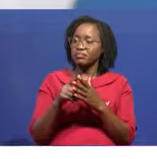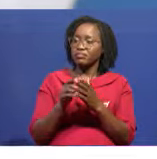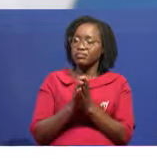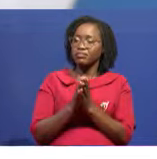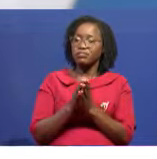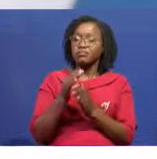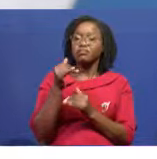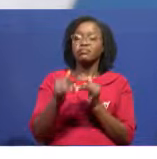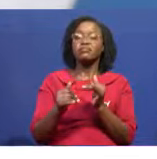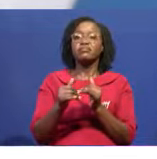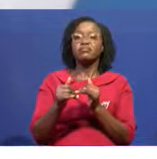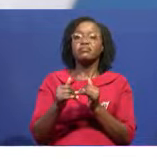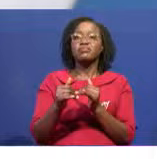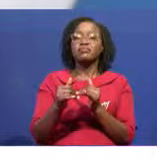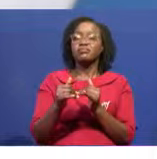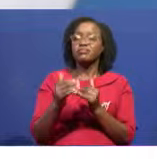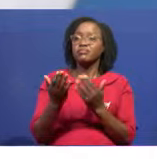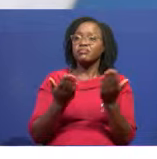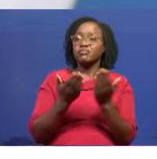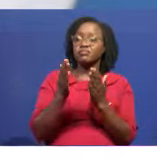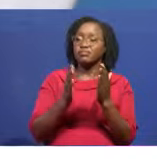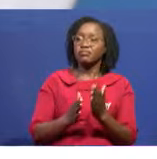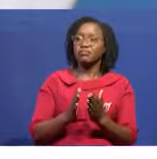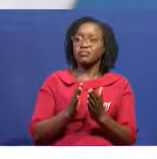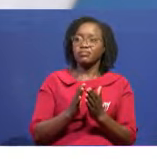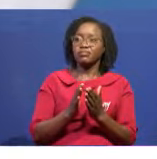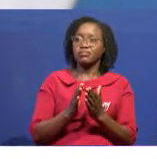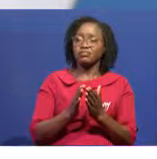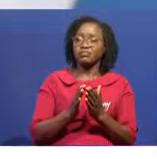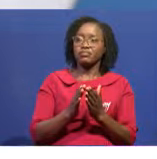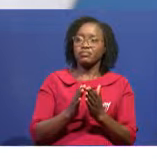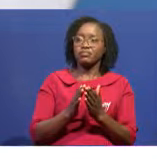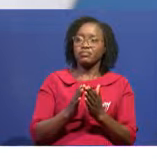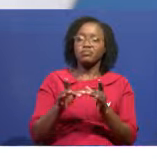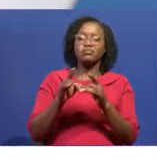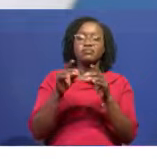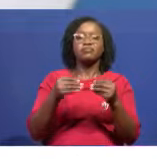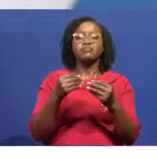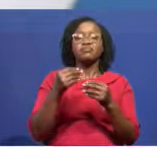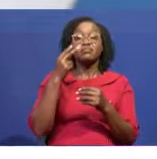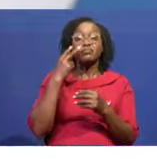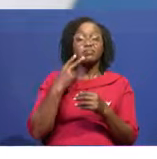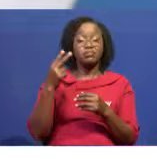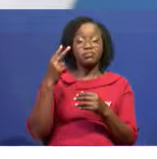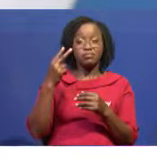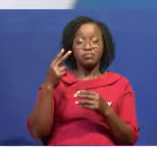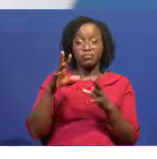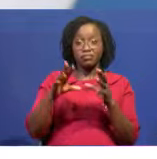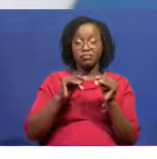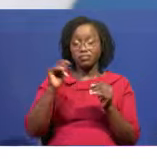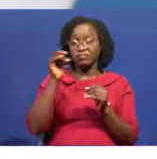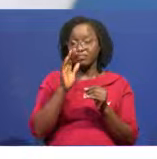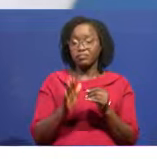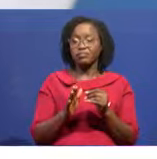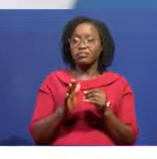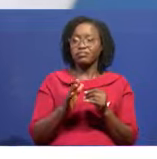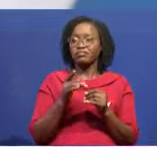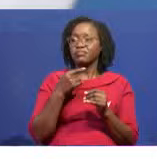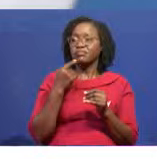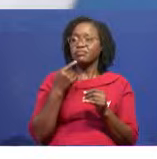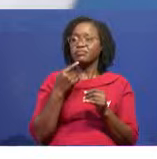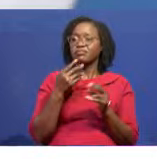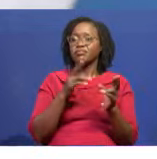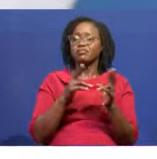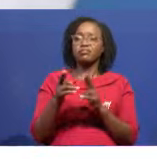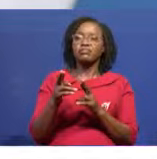consumer of the services and the one who has not consumed the services. We'll give you the views that we have received from the Kenyan people who we